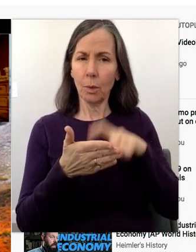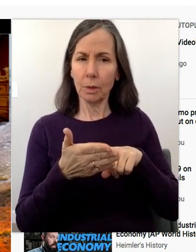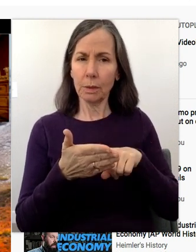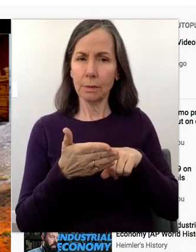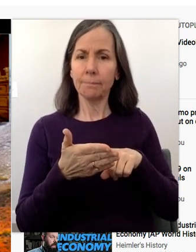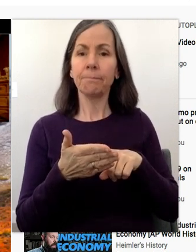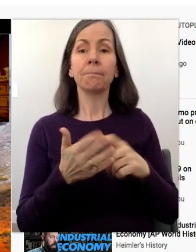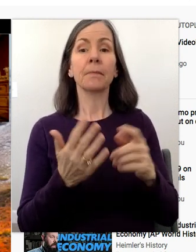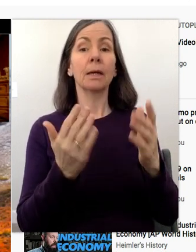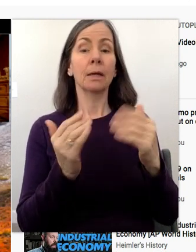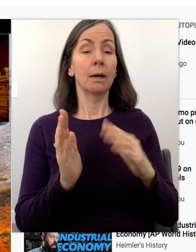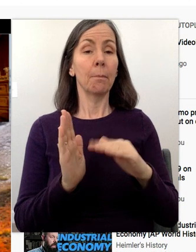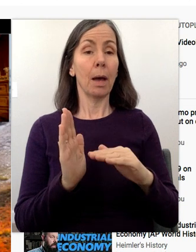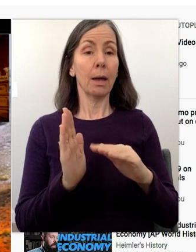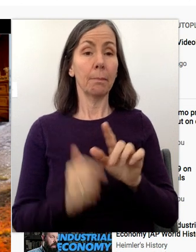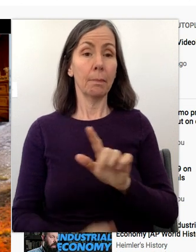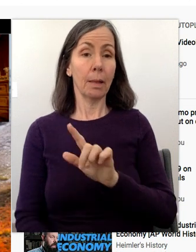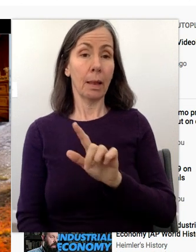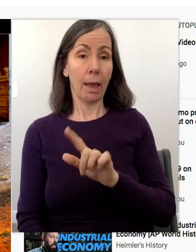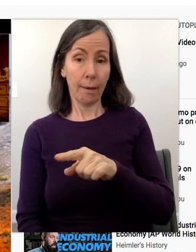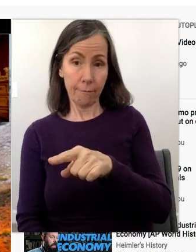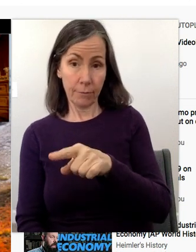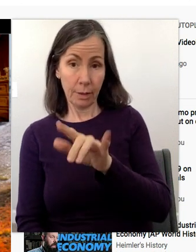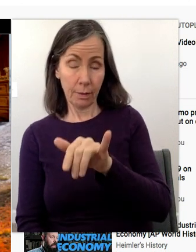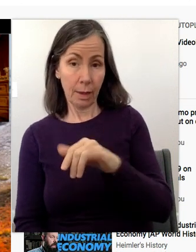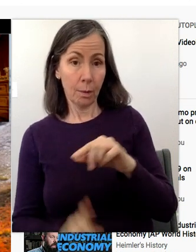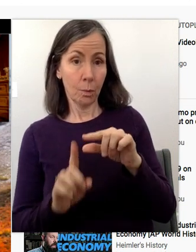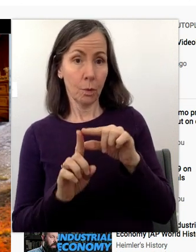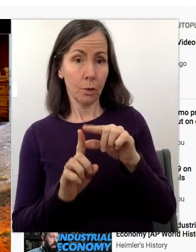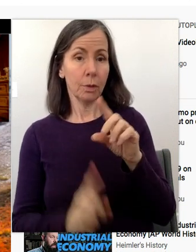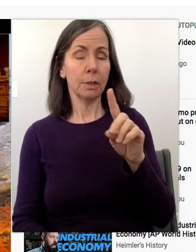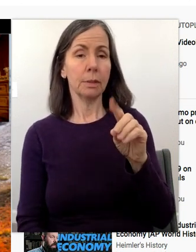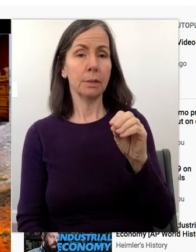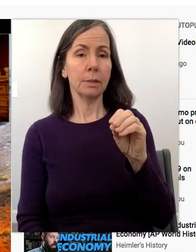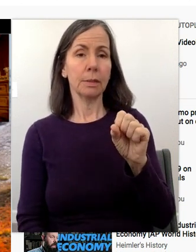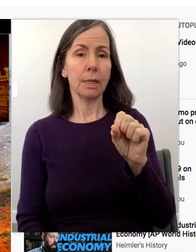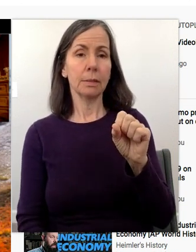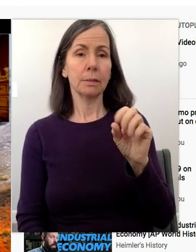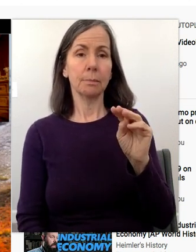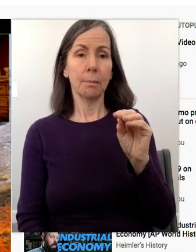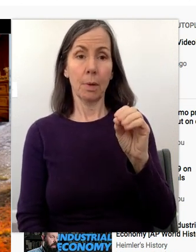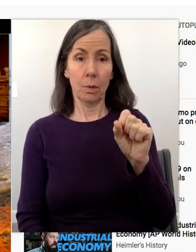I'm just going to click the word Desmos